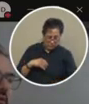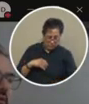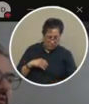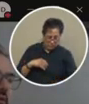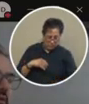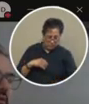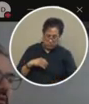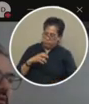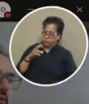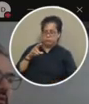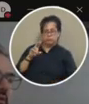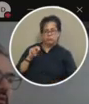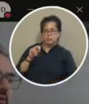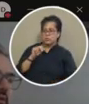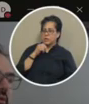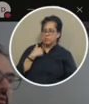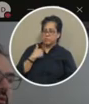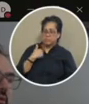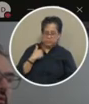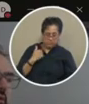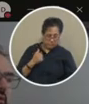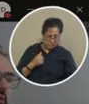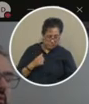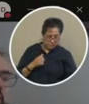No, sir.